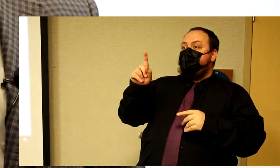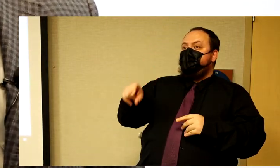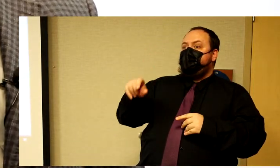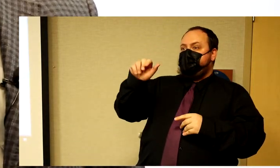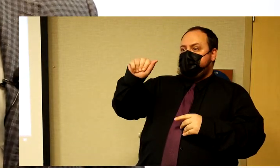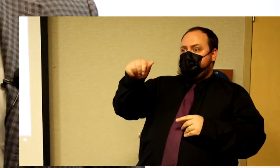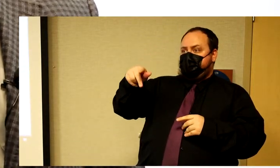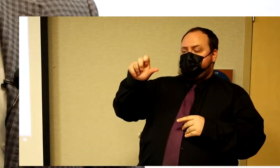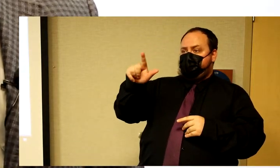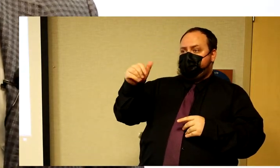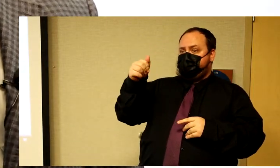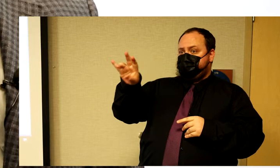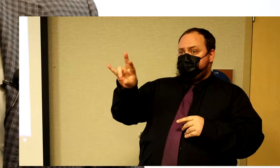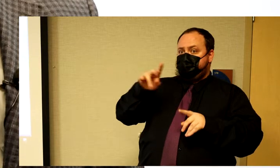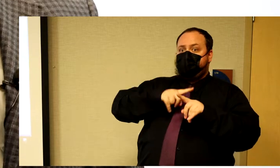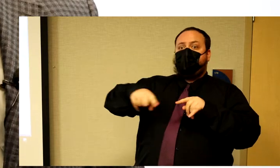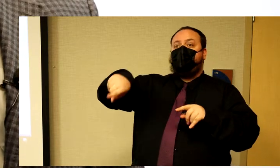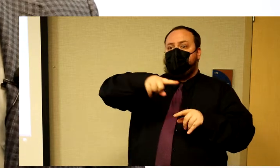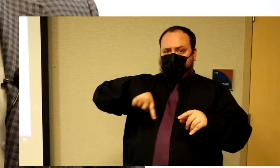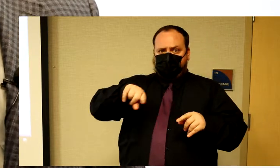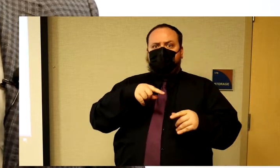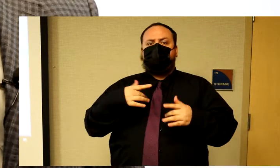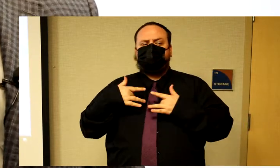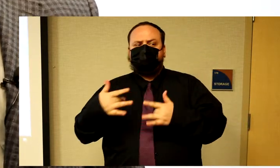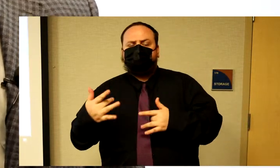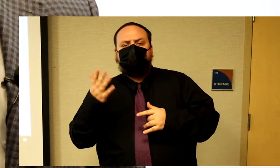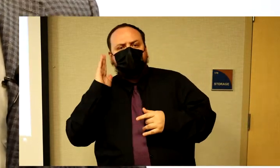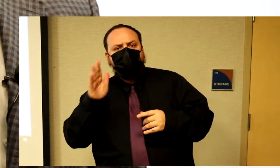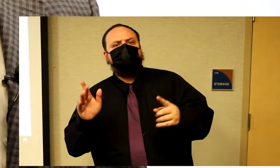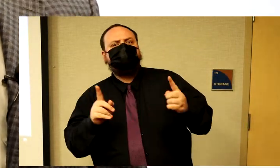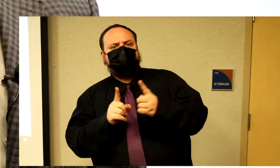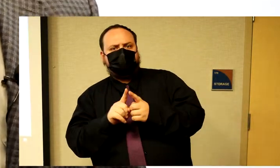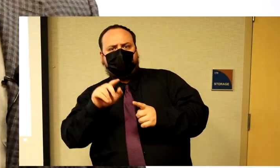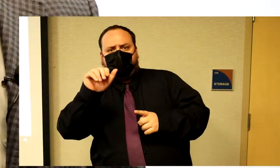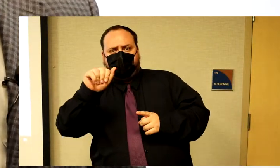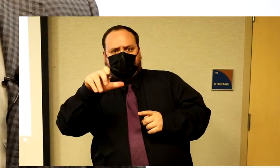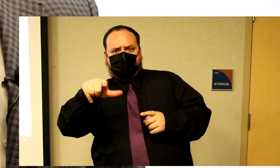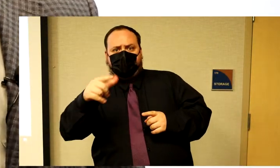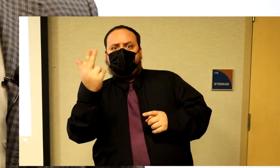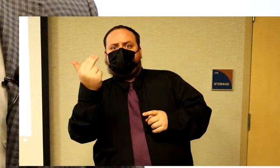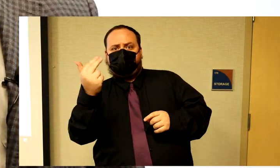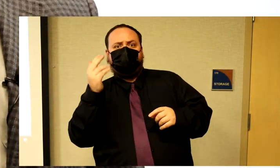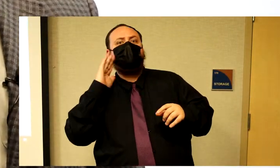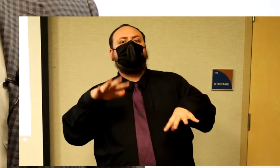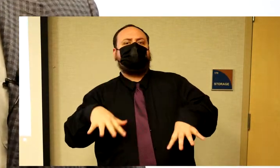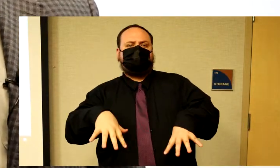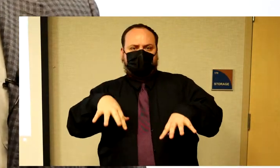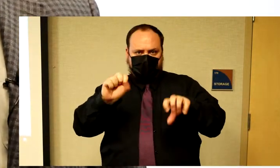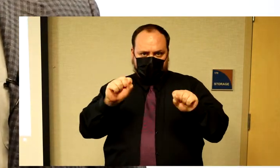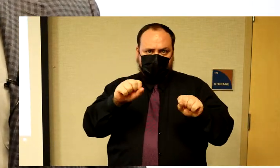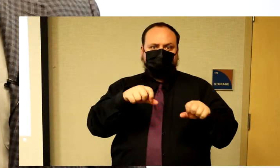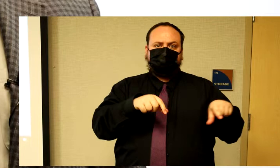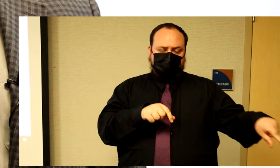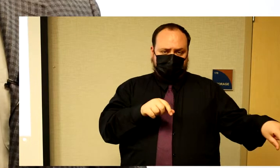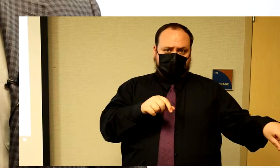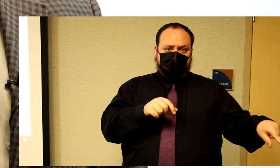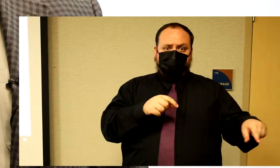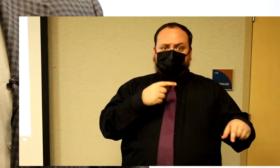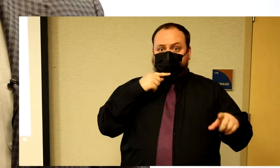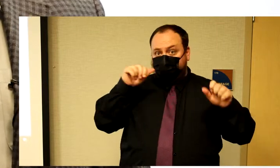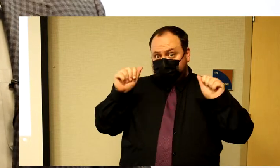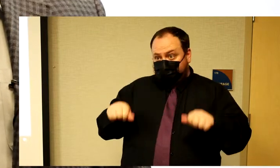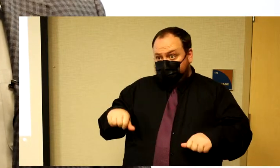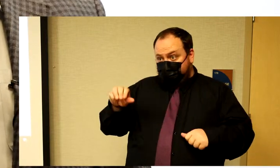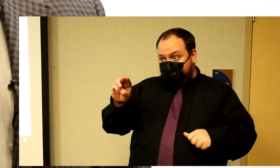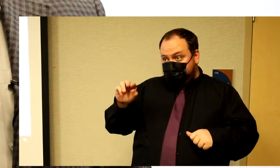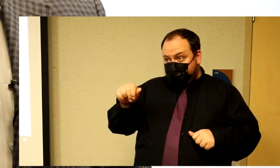they're intending to meet on April 13th and adopt a map to take action. So can maps still